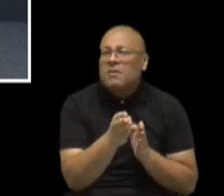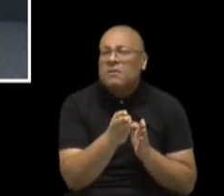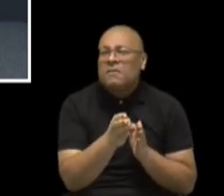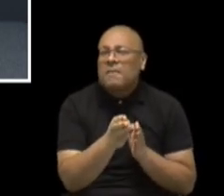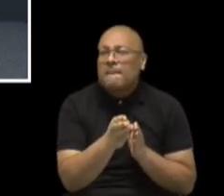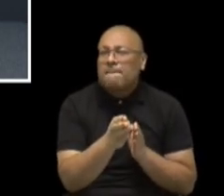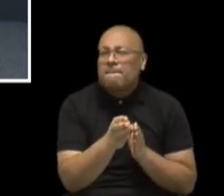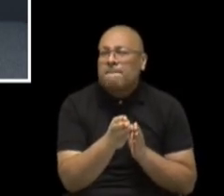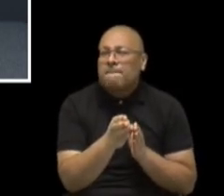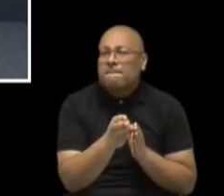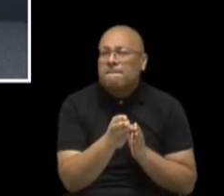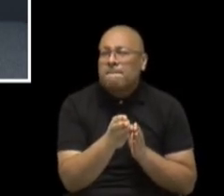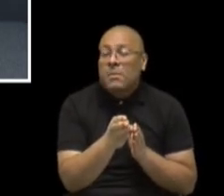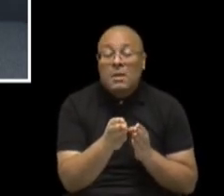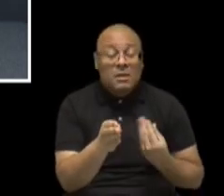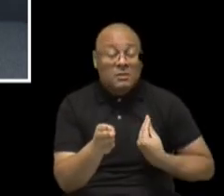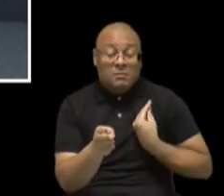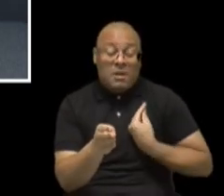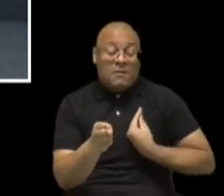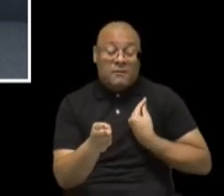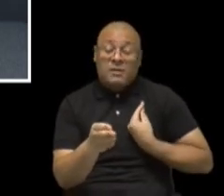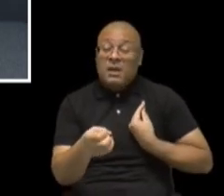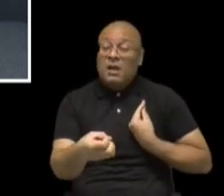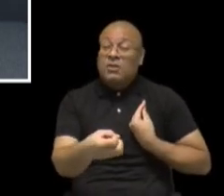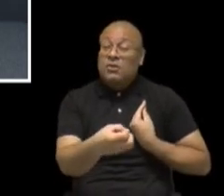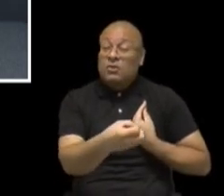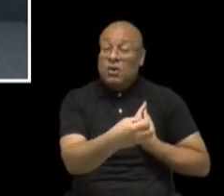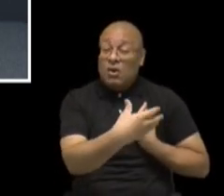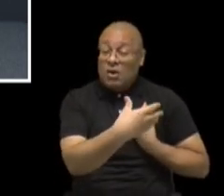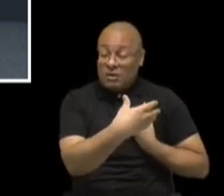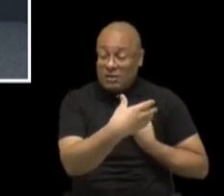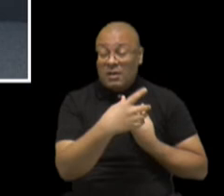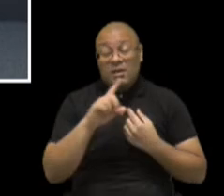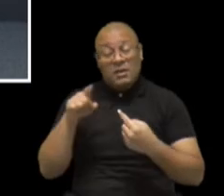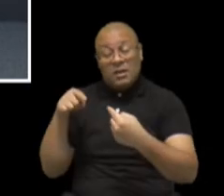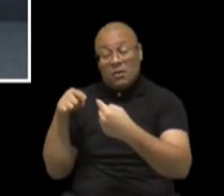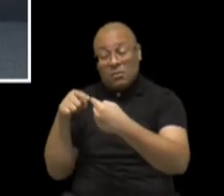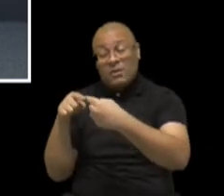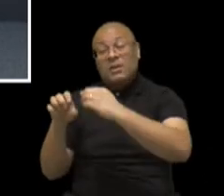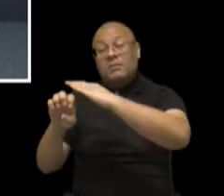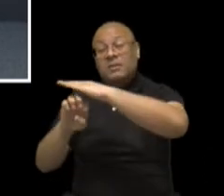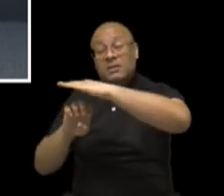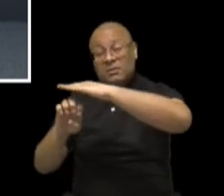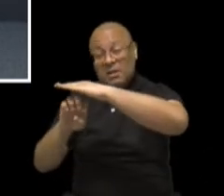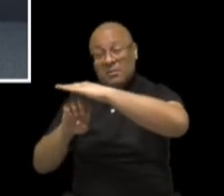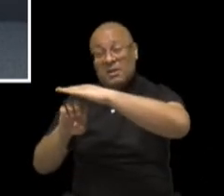to give new life. So we have a motto at MMissoni, which is